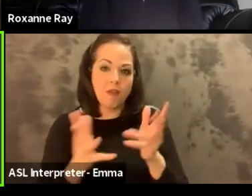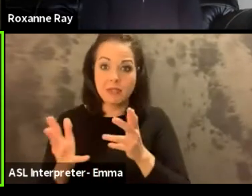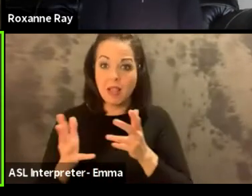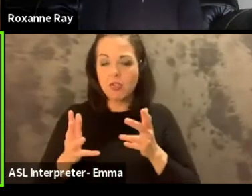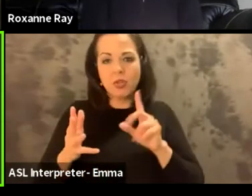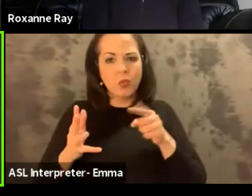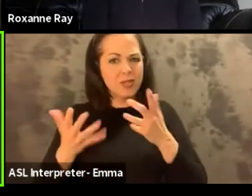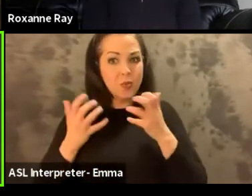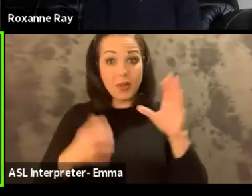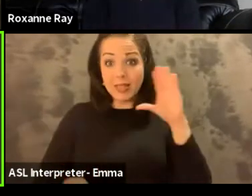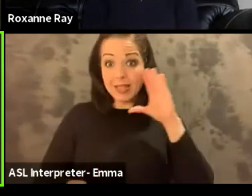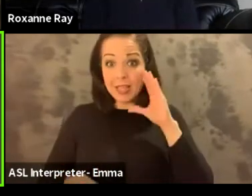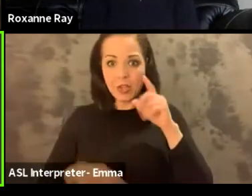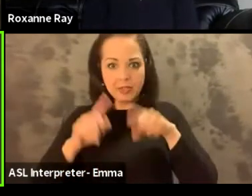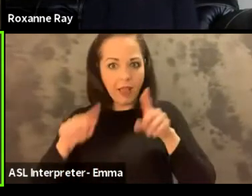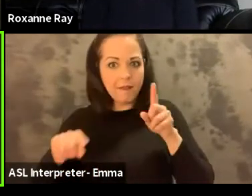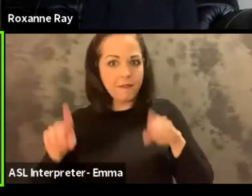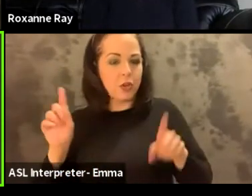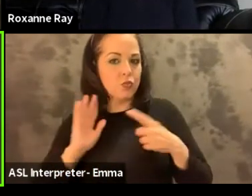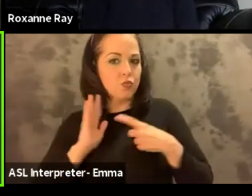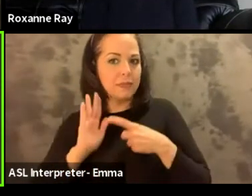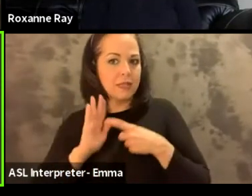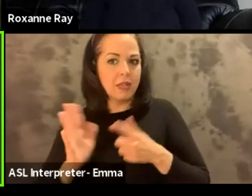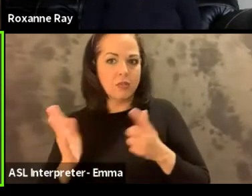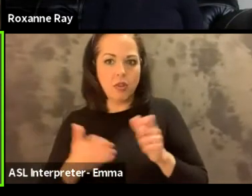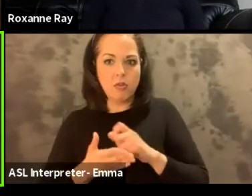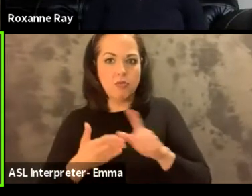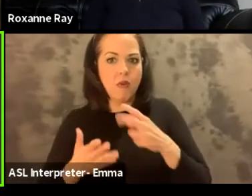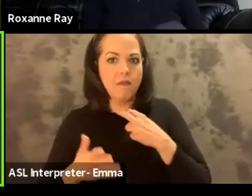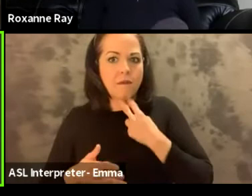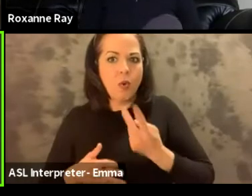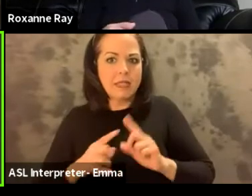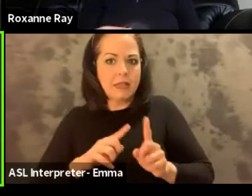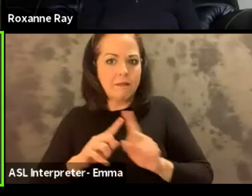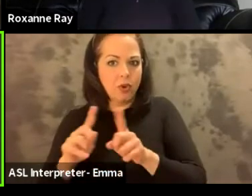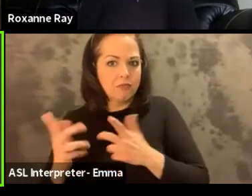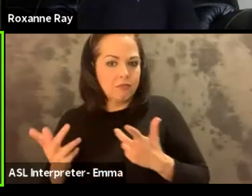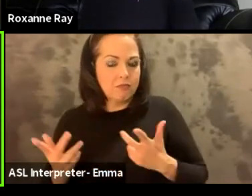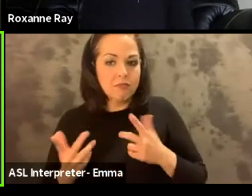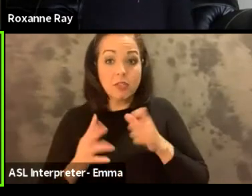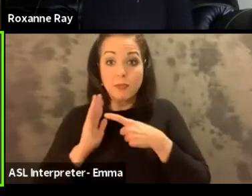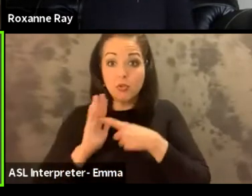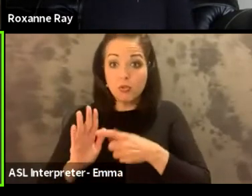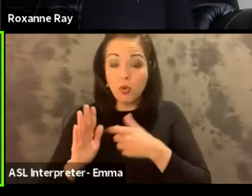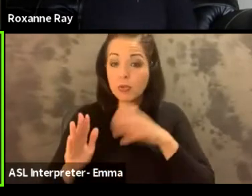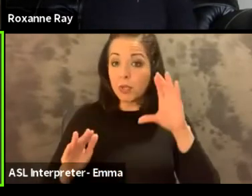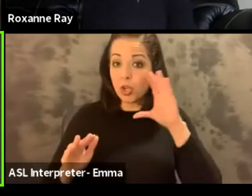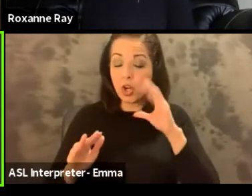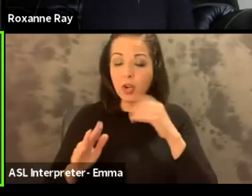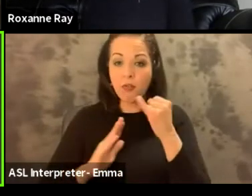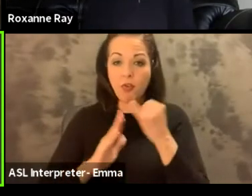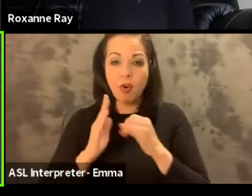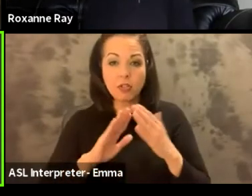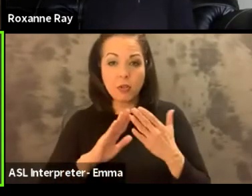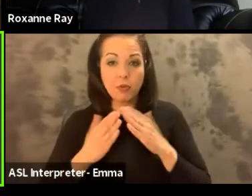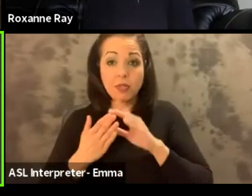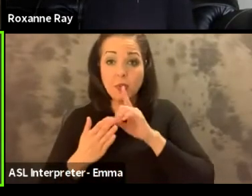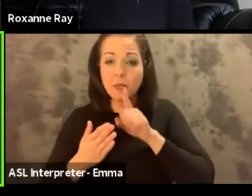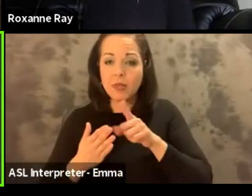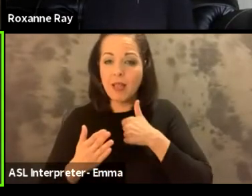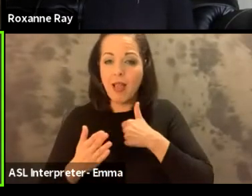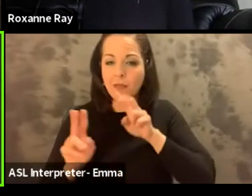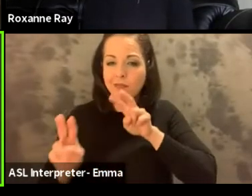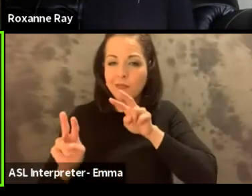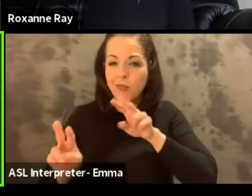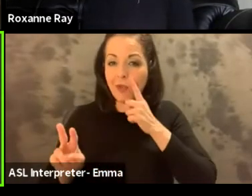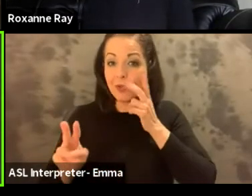just want to hear a diverse representation of voices to be shown and to be heard in the arts community. And I really am looking